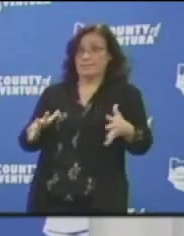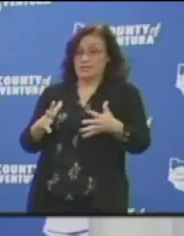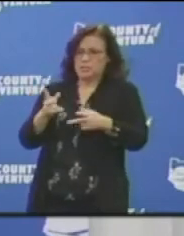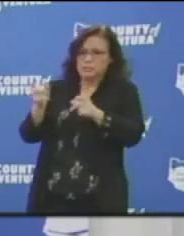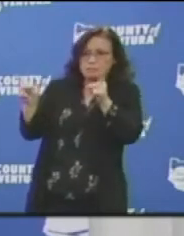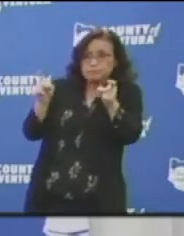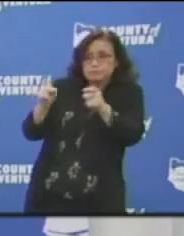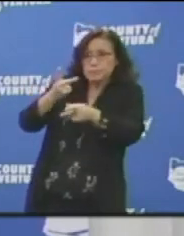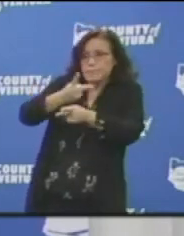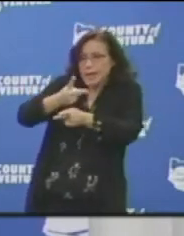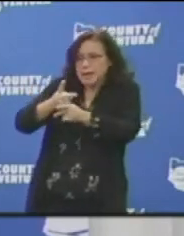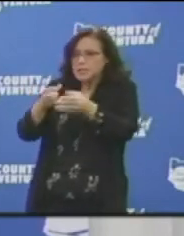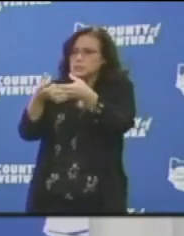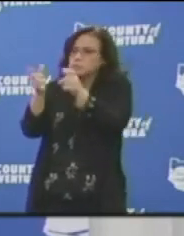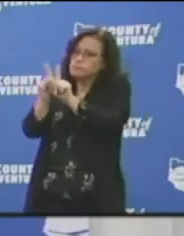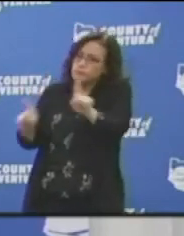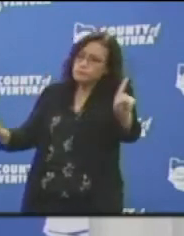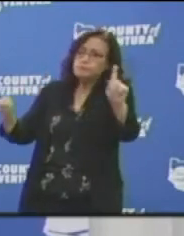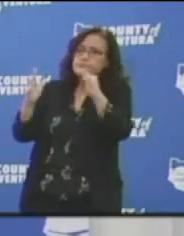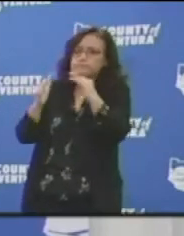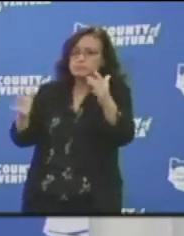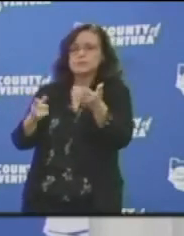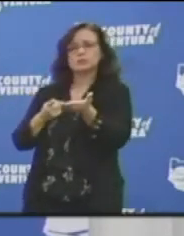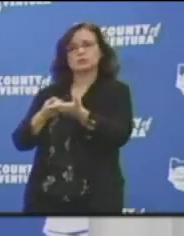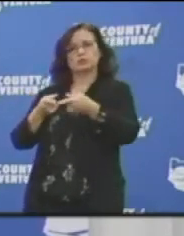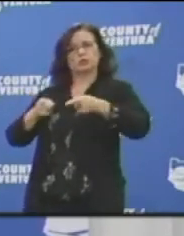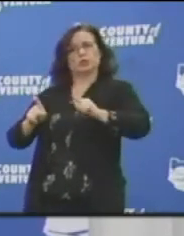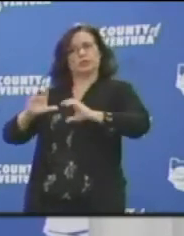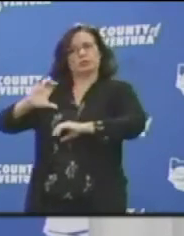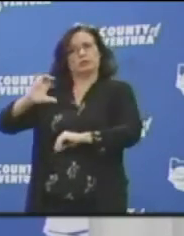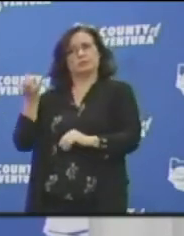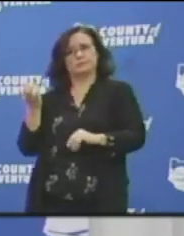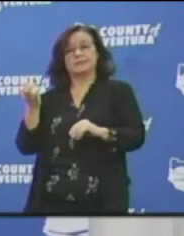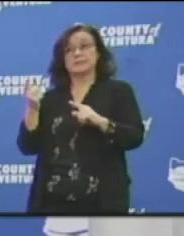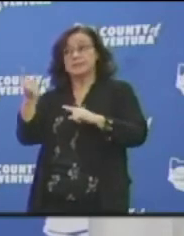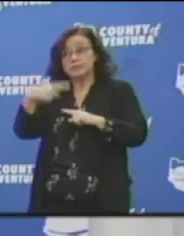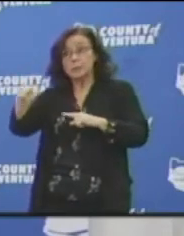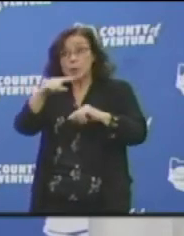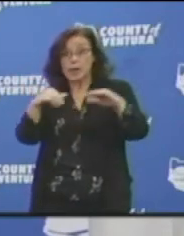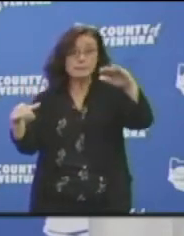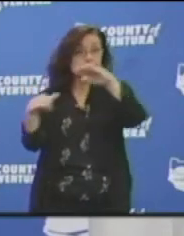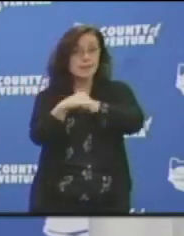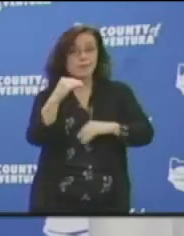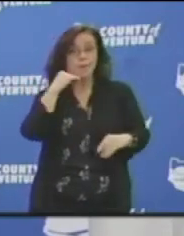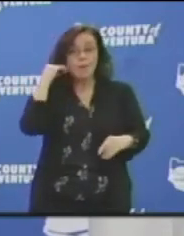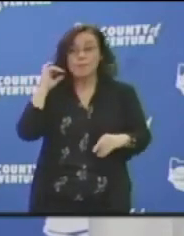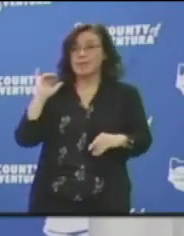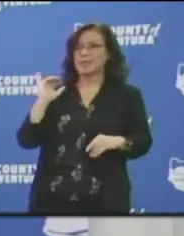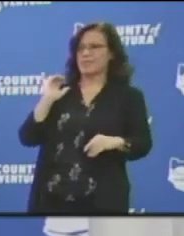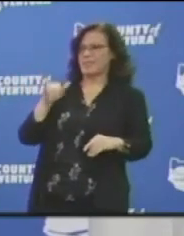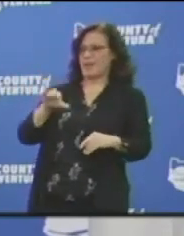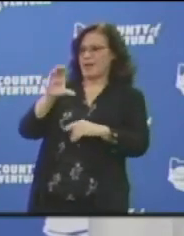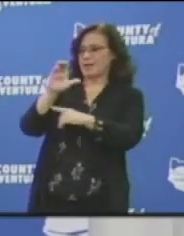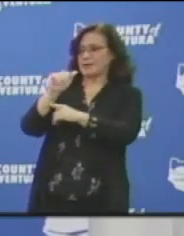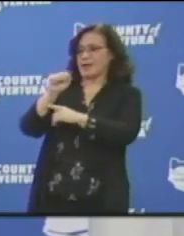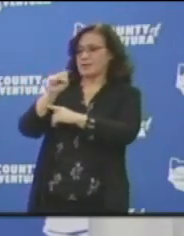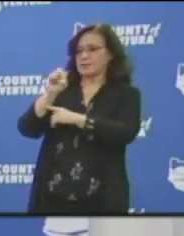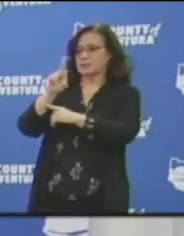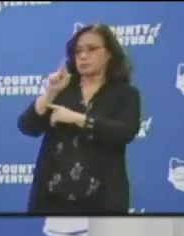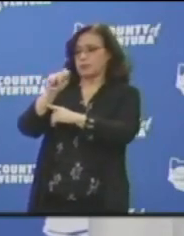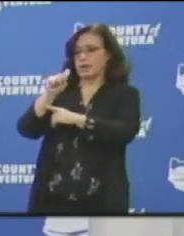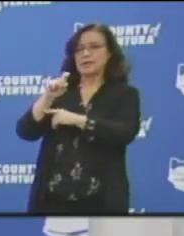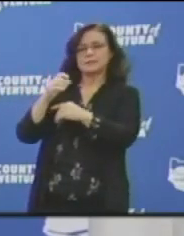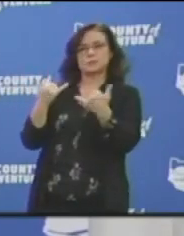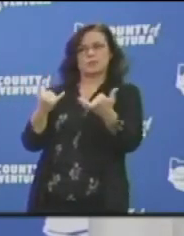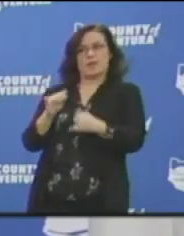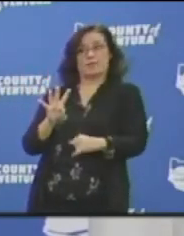social distancing and staying home, that 400 will stay the same or fall further. If